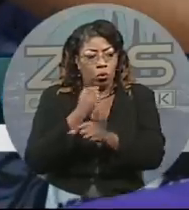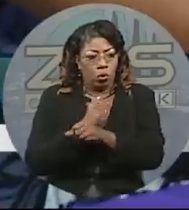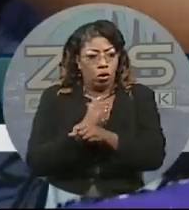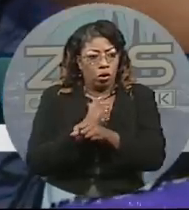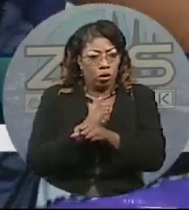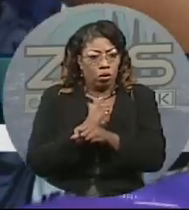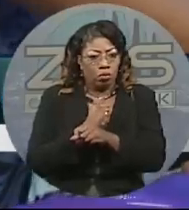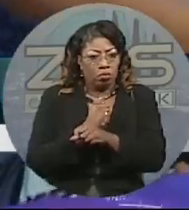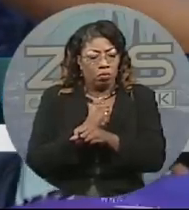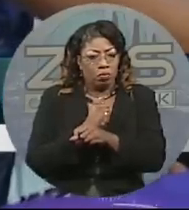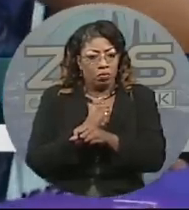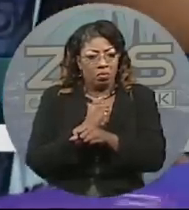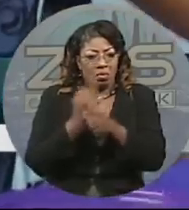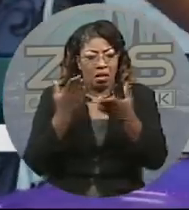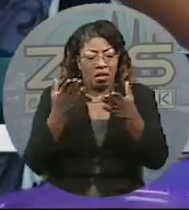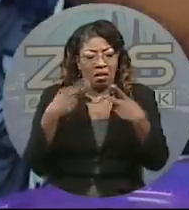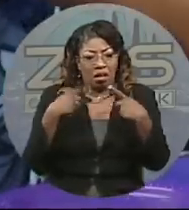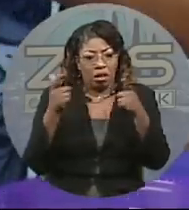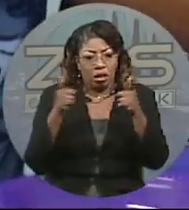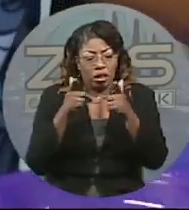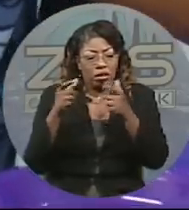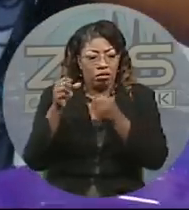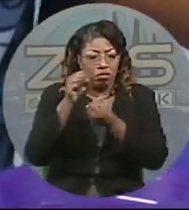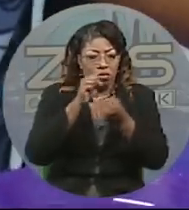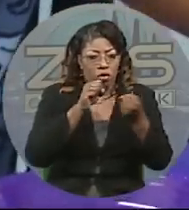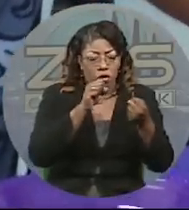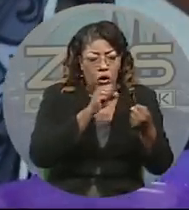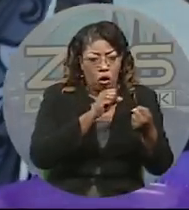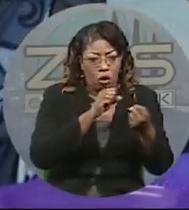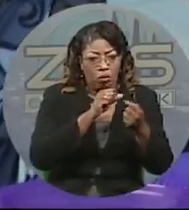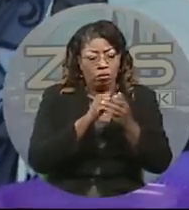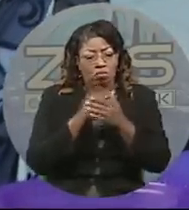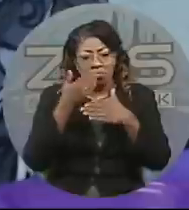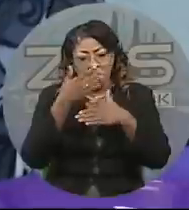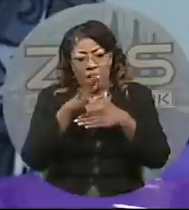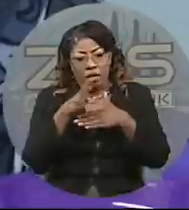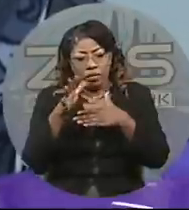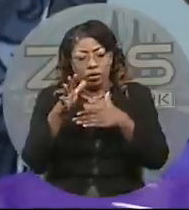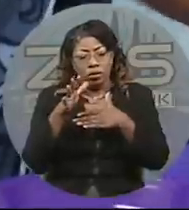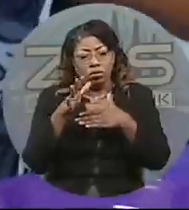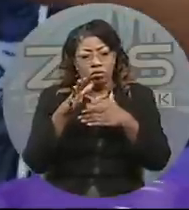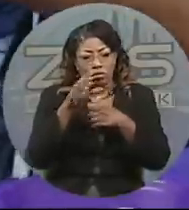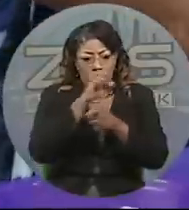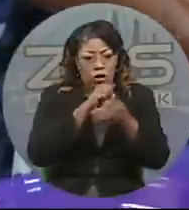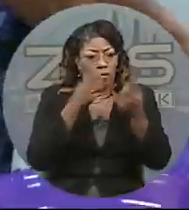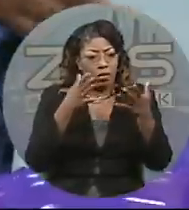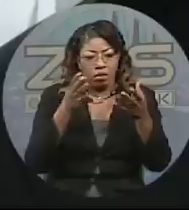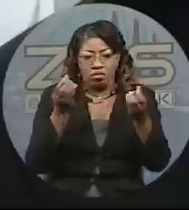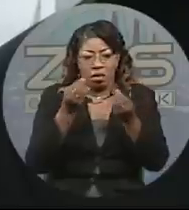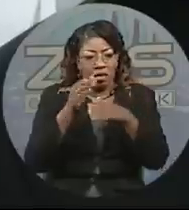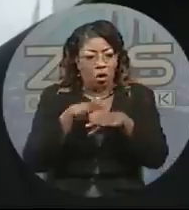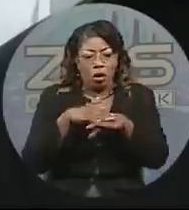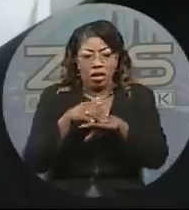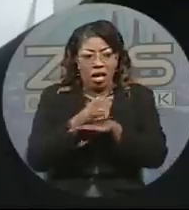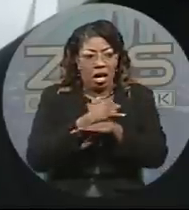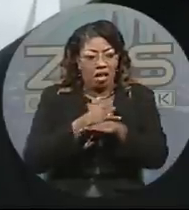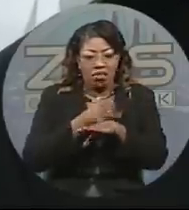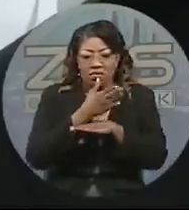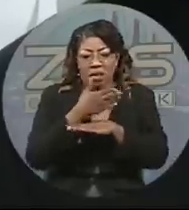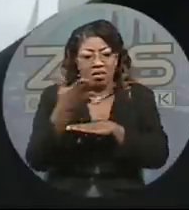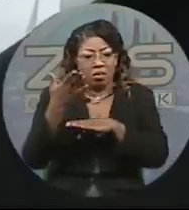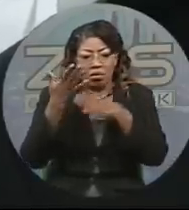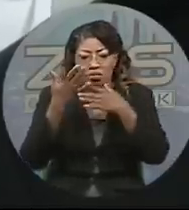we had a little storm, and when the storm was over, it wasn't nothing on the island. Everything